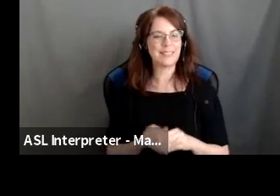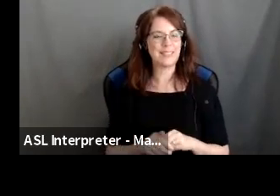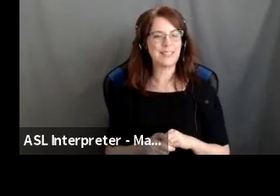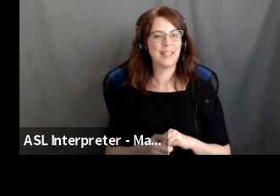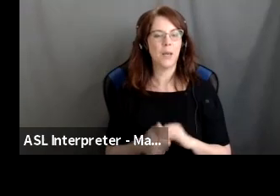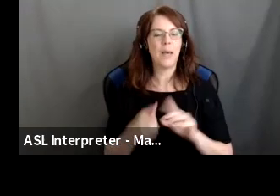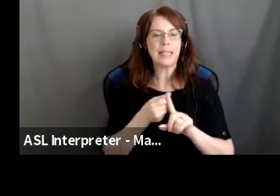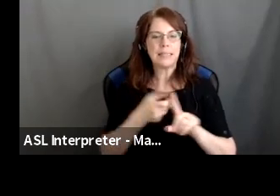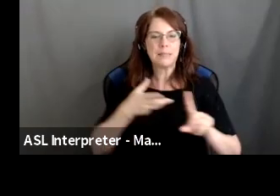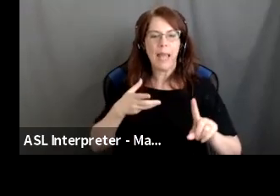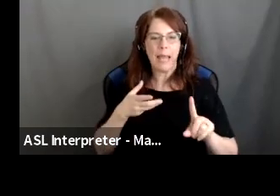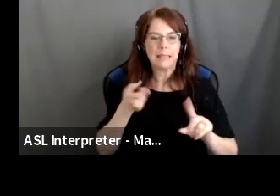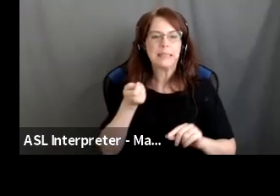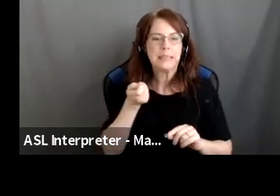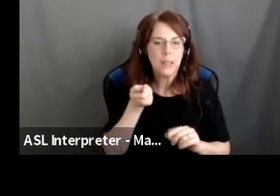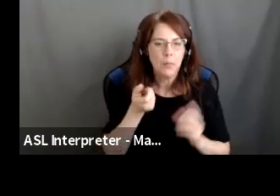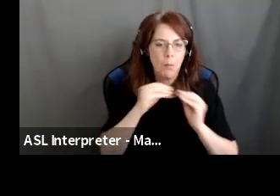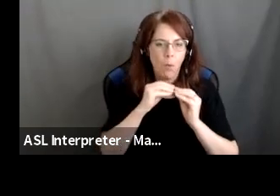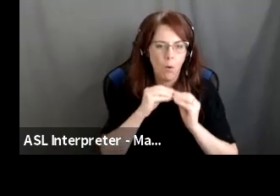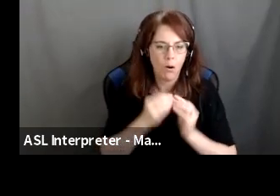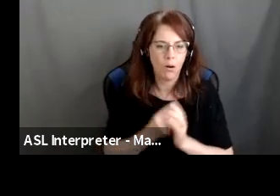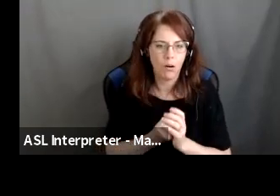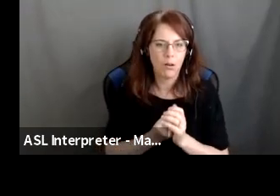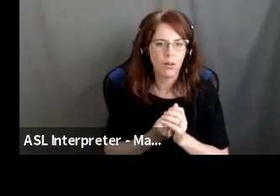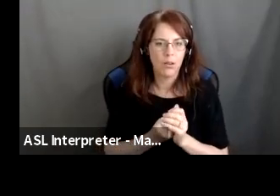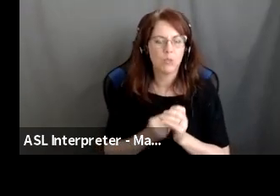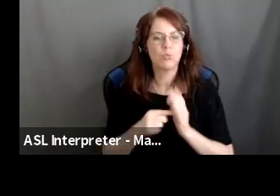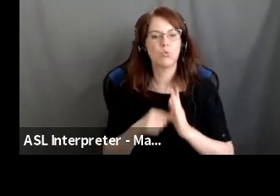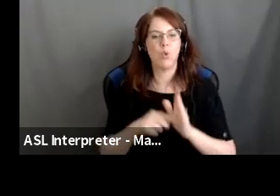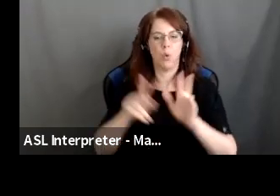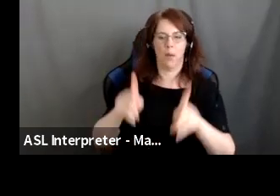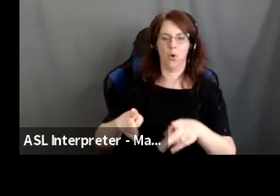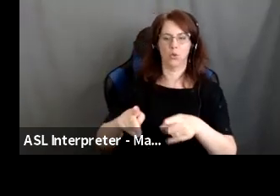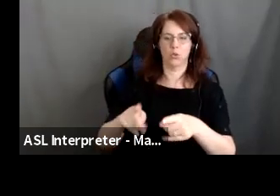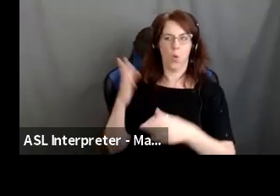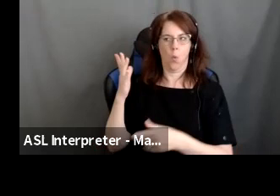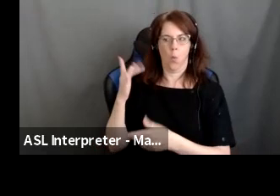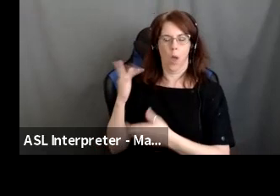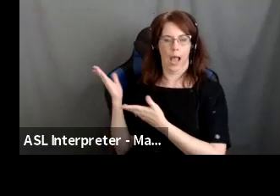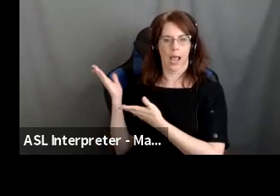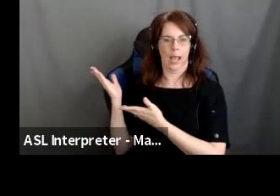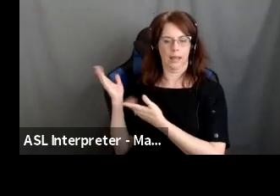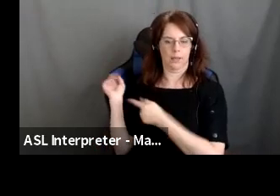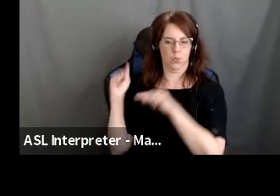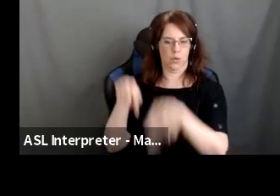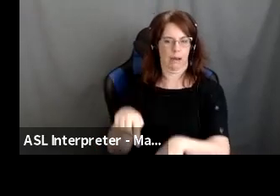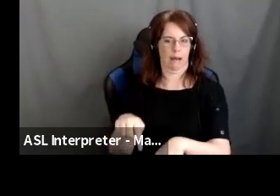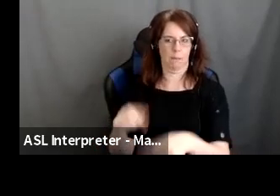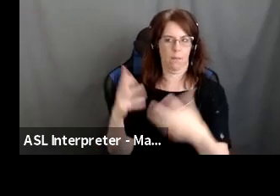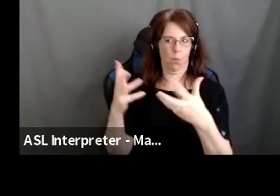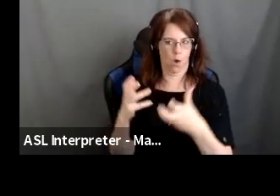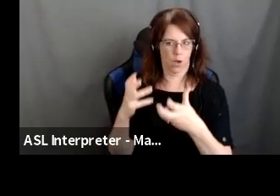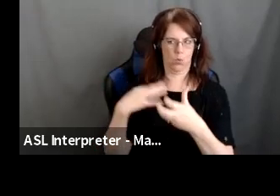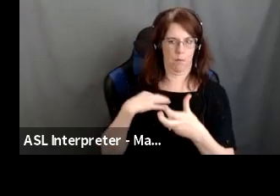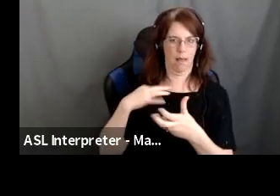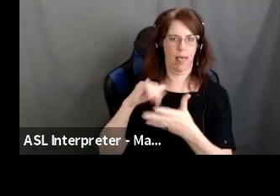of expand on it a little bit to show the interviewer what brought you to wanting to apply for that